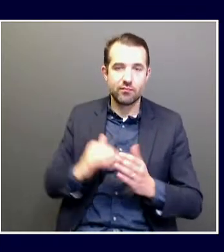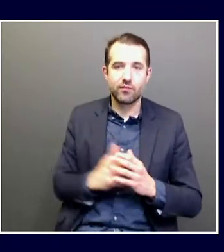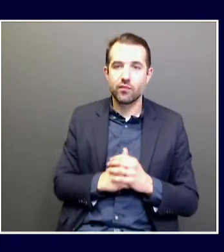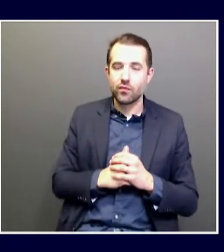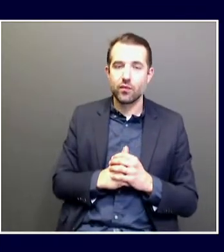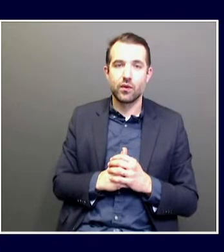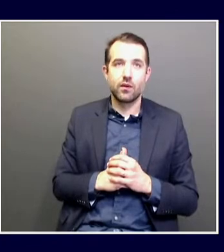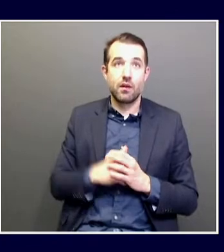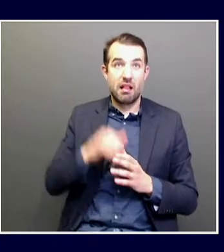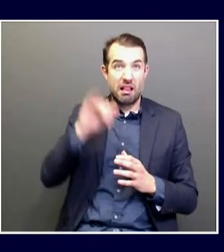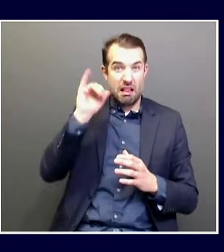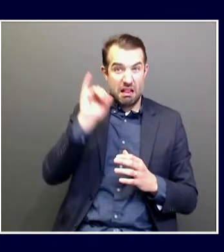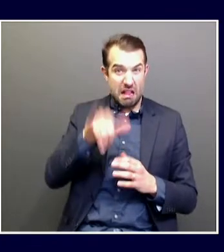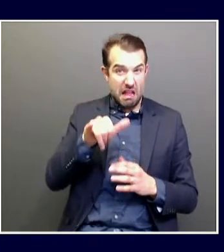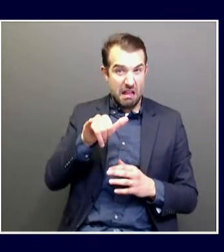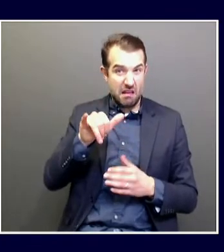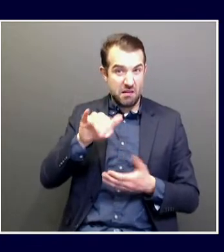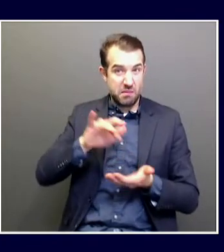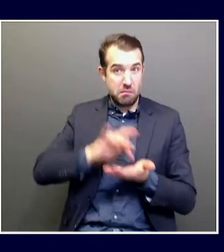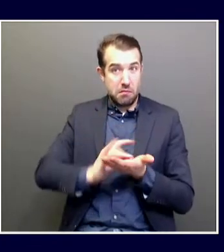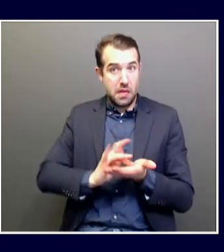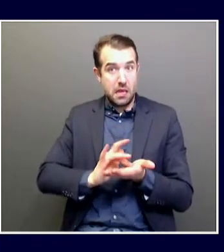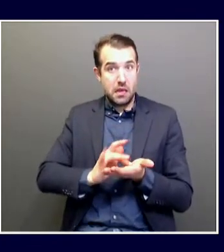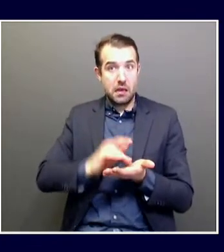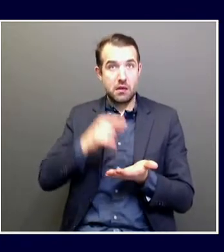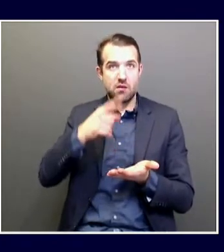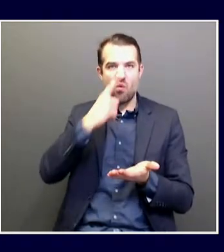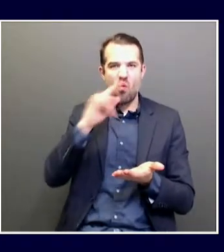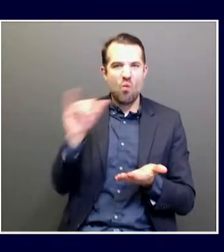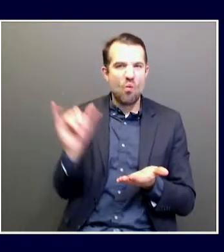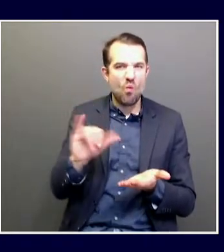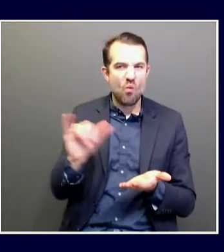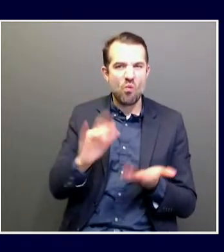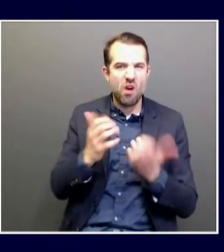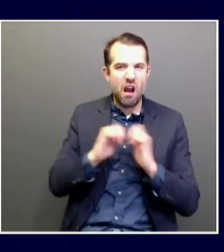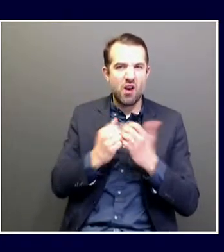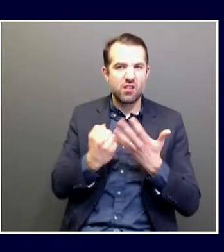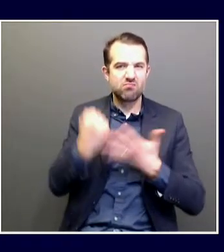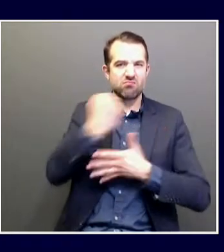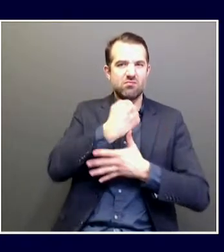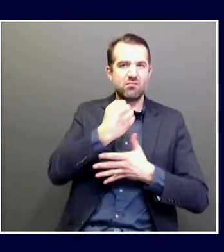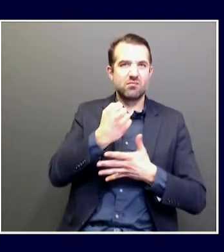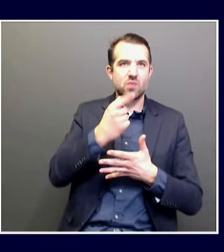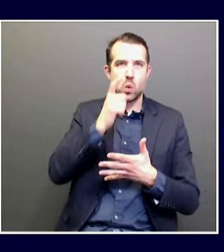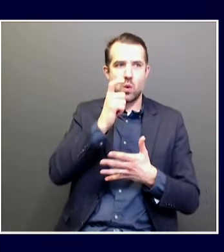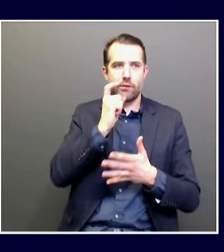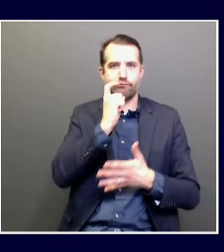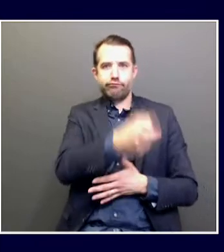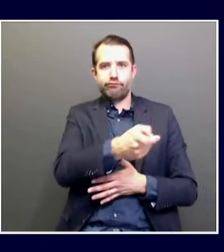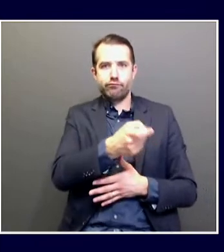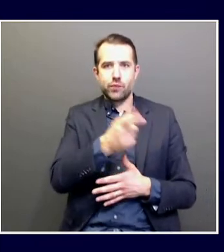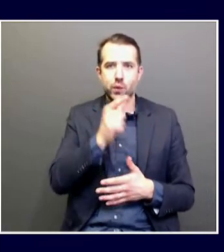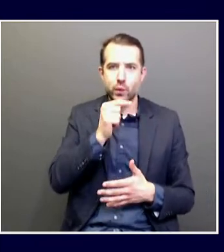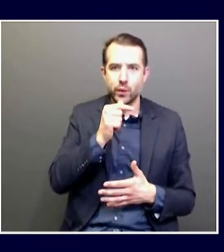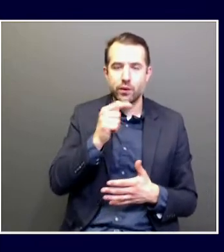you know who would be kind of prioritized for that kind of care versus something like a monoclonal